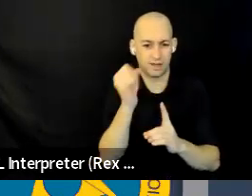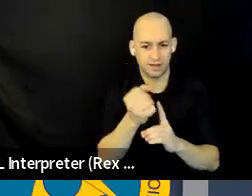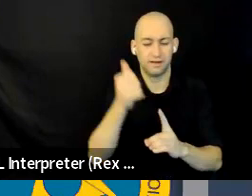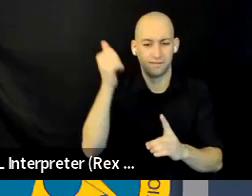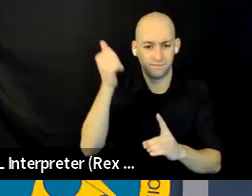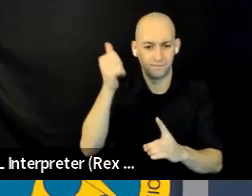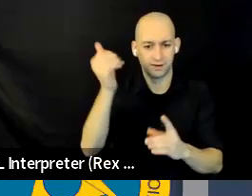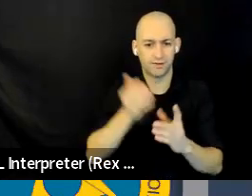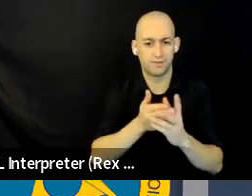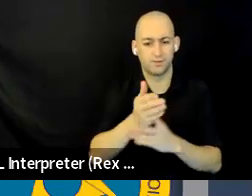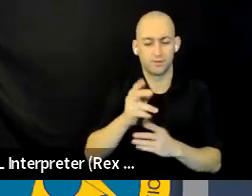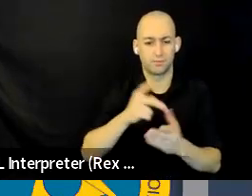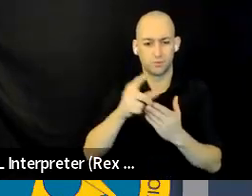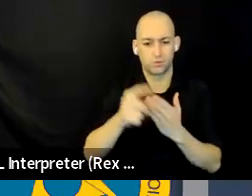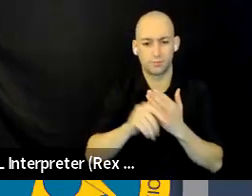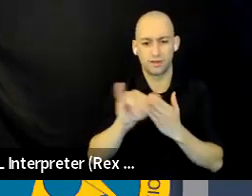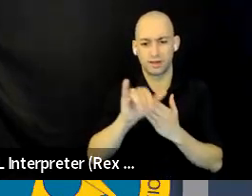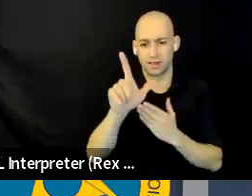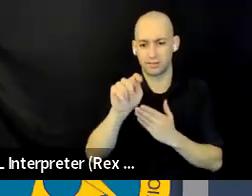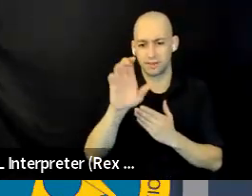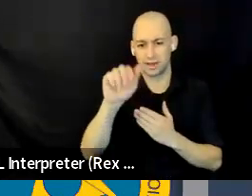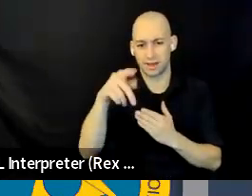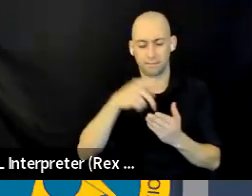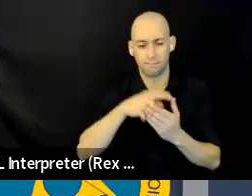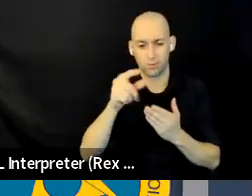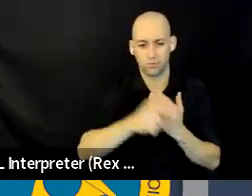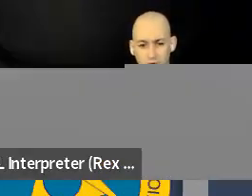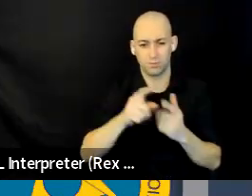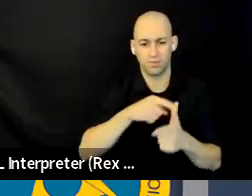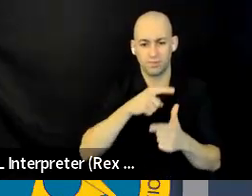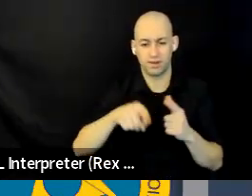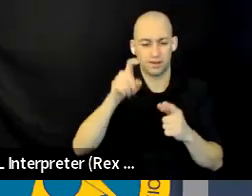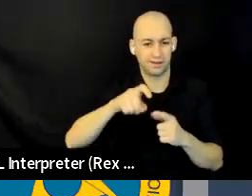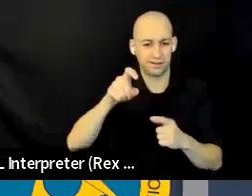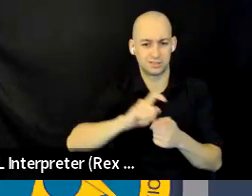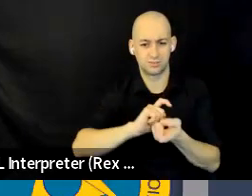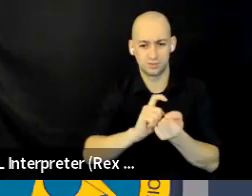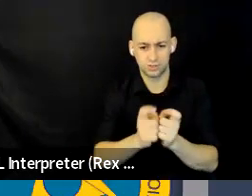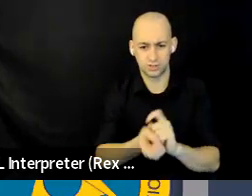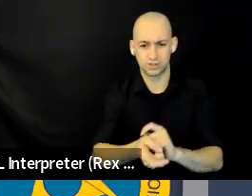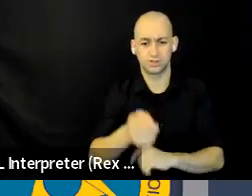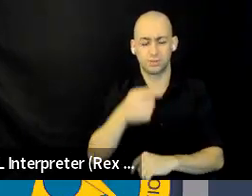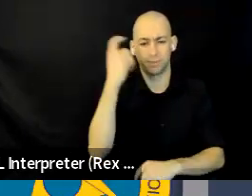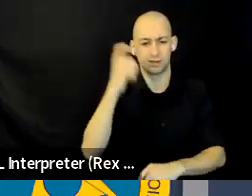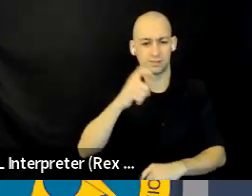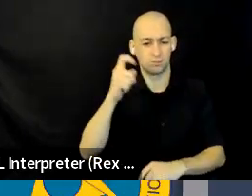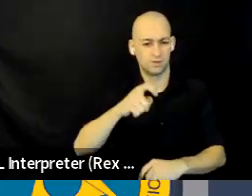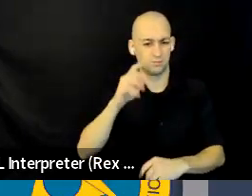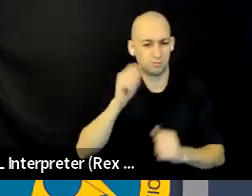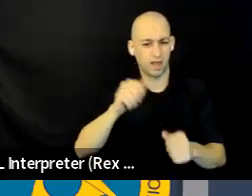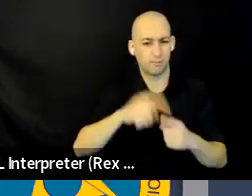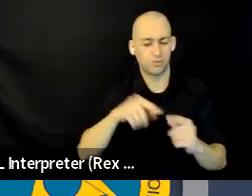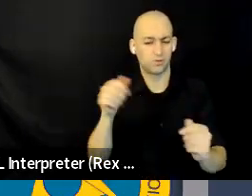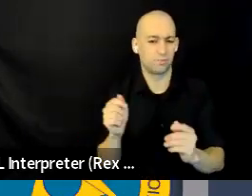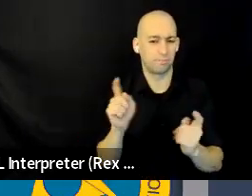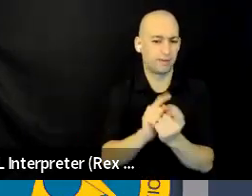through programs like the LTCAP program. And then our needs will start to shift as well, because we will be able to meet some needs. New